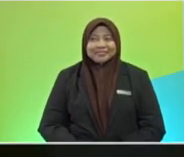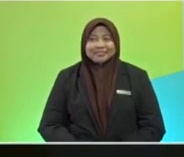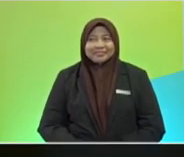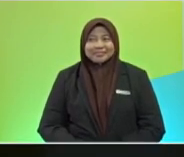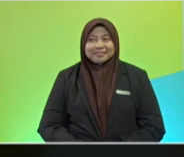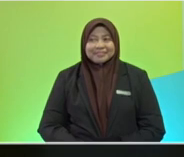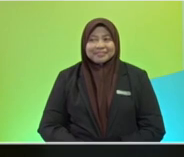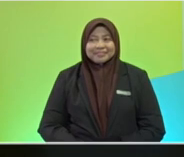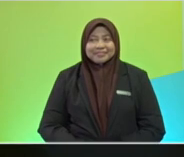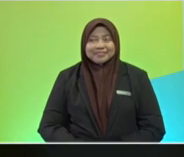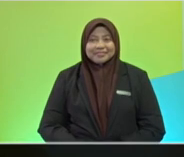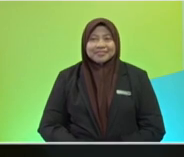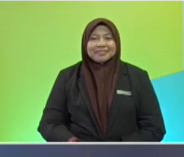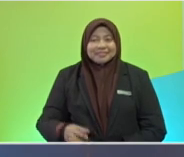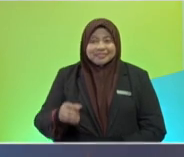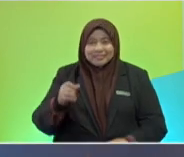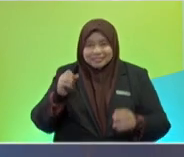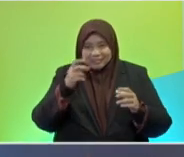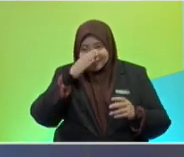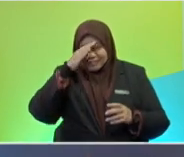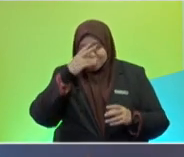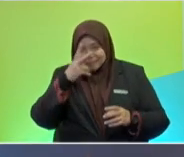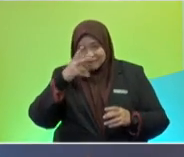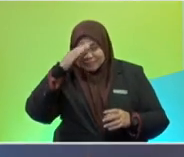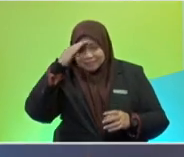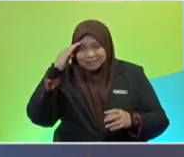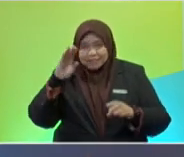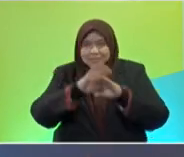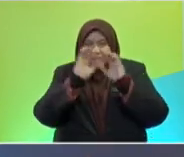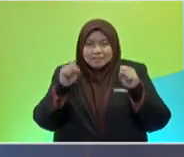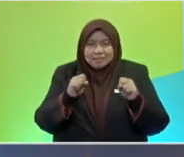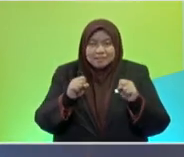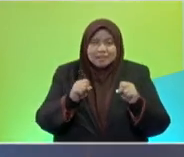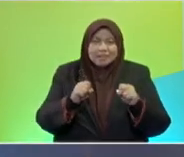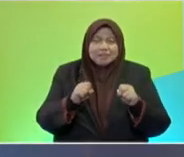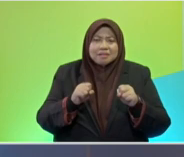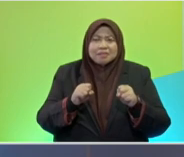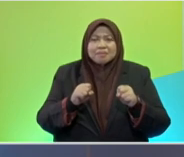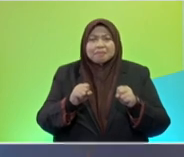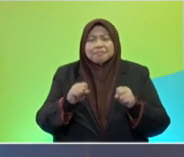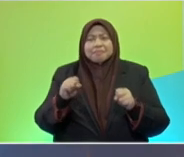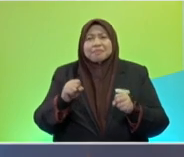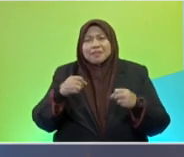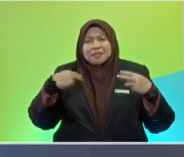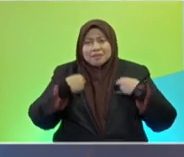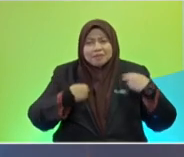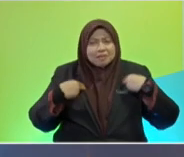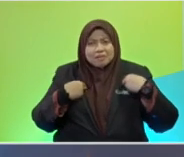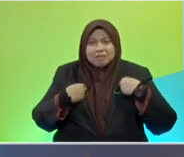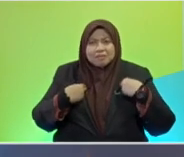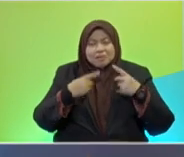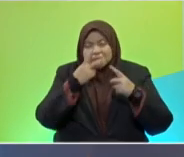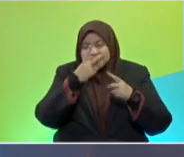And everyone, when you see the shadow, we cannot see the details of that animal. We can only see the